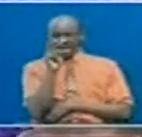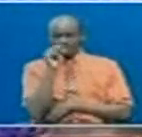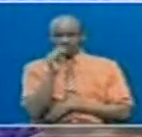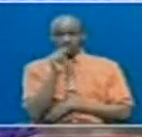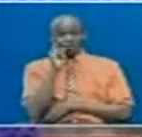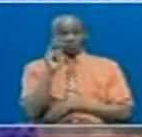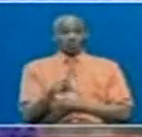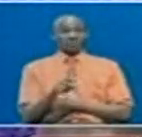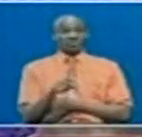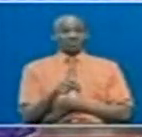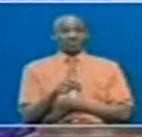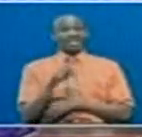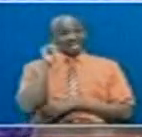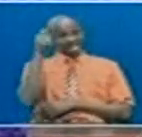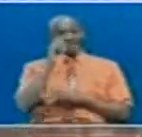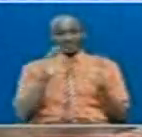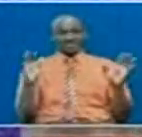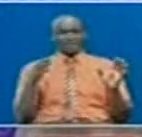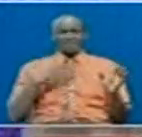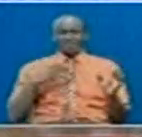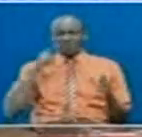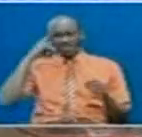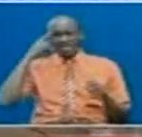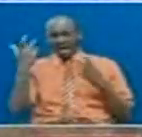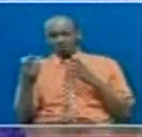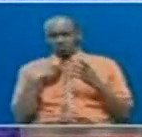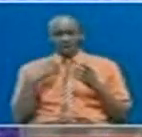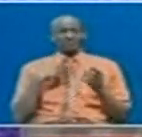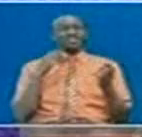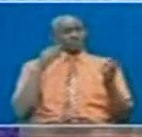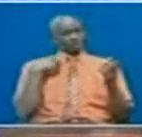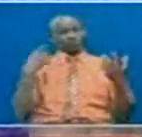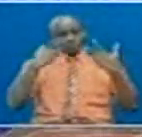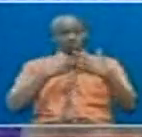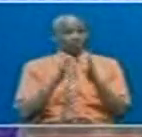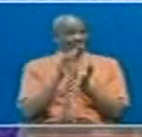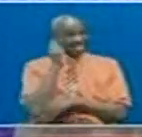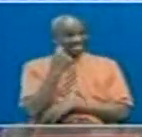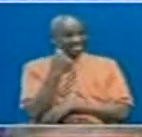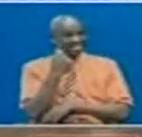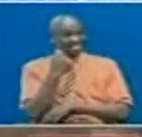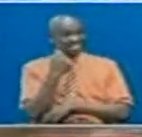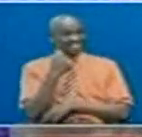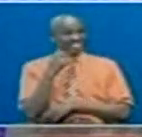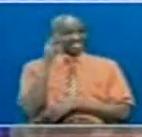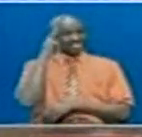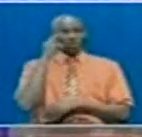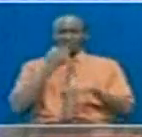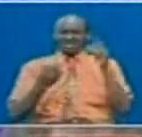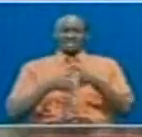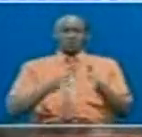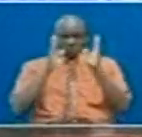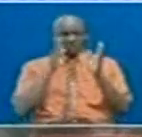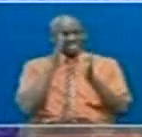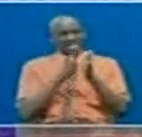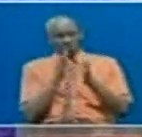almost inevitably fall on Kenya. People are thinking of how to engage with Kenya. So what we have, the reason we're building roads and railways